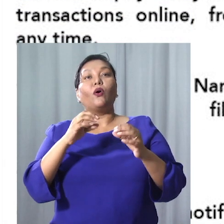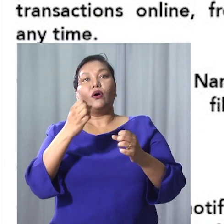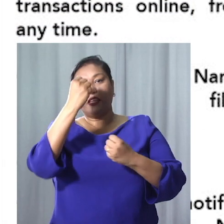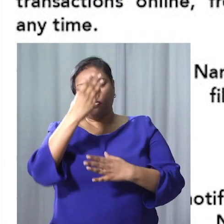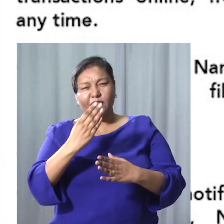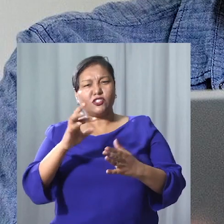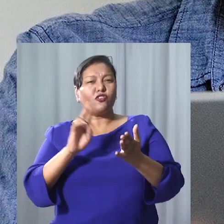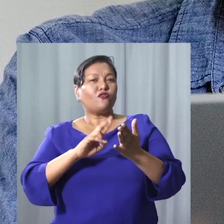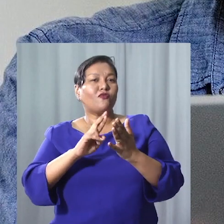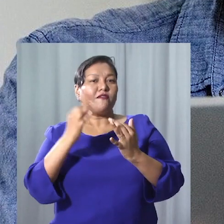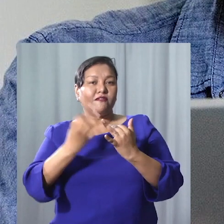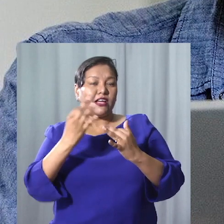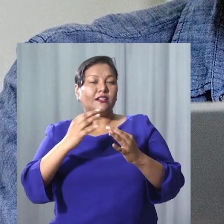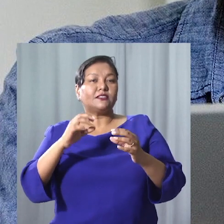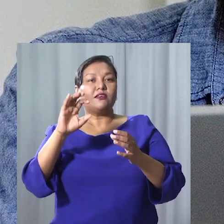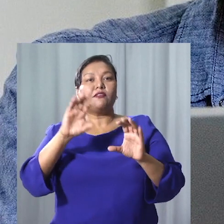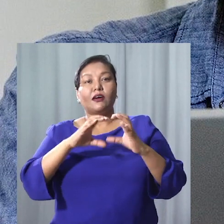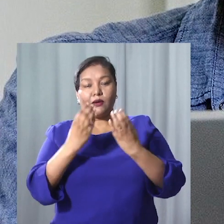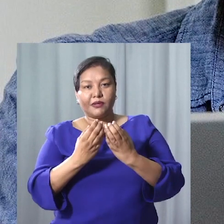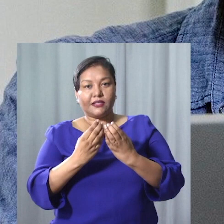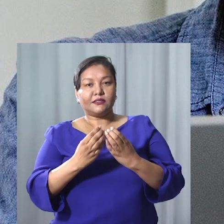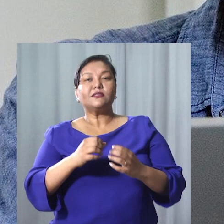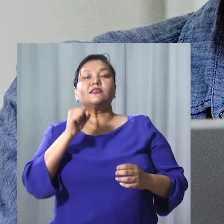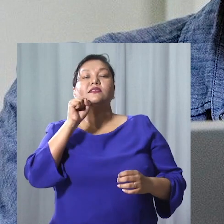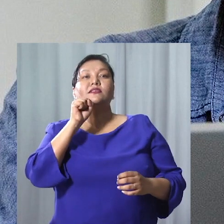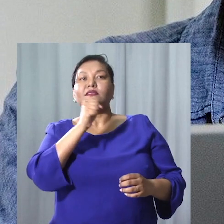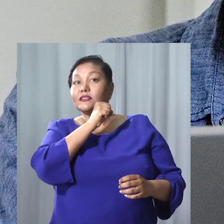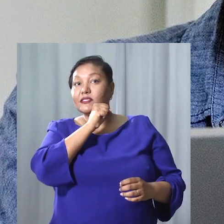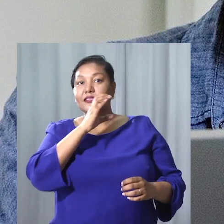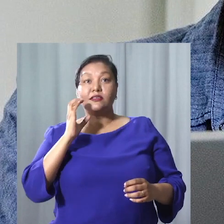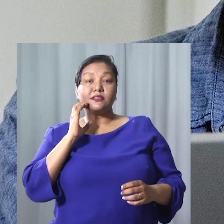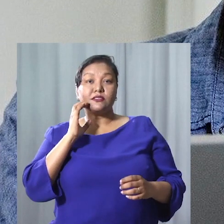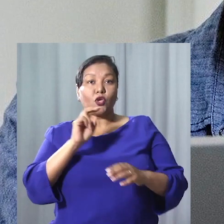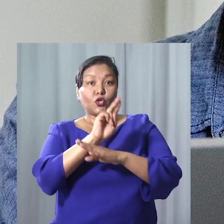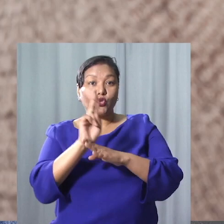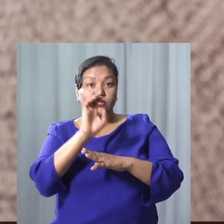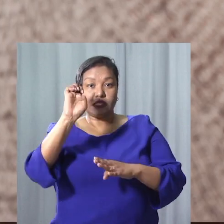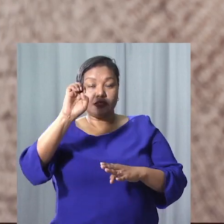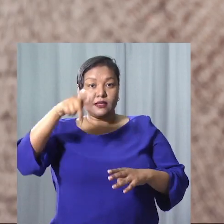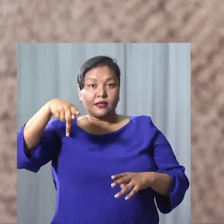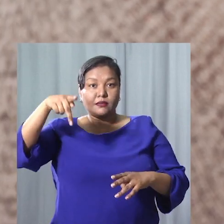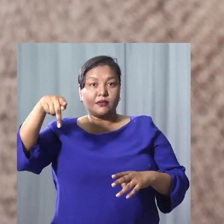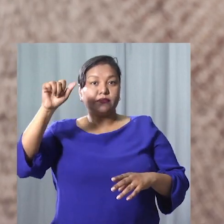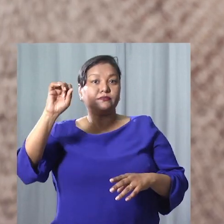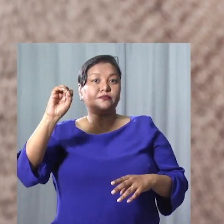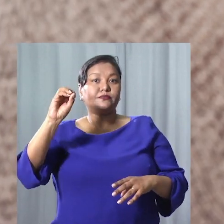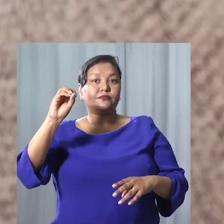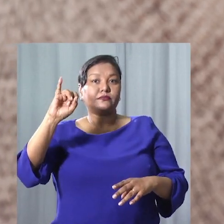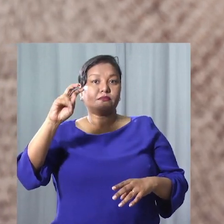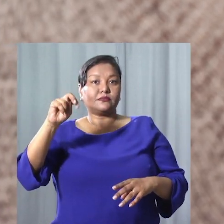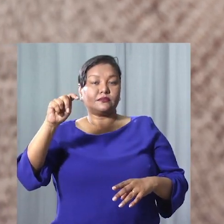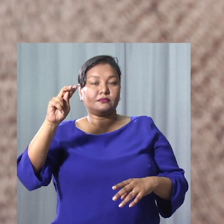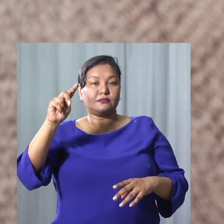companies' records. Senior citizens have been using e-appointments to assist their family members to apply